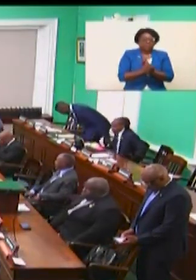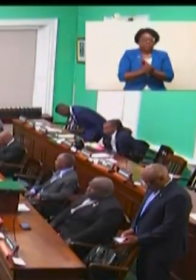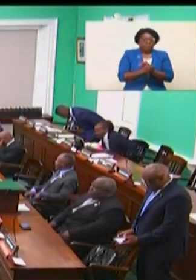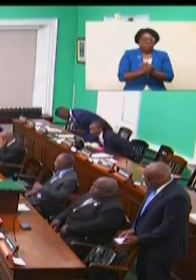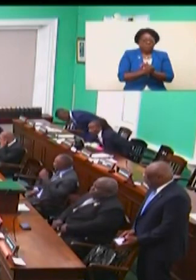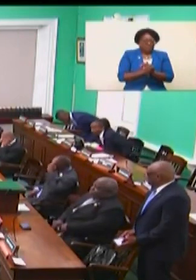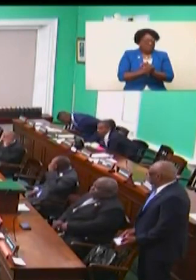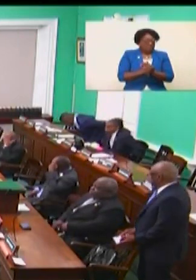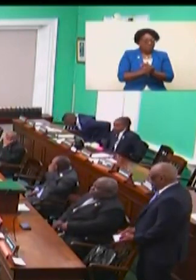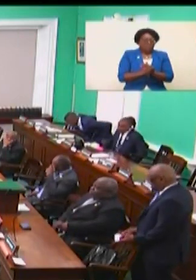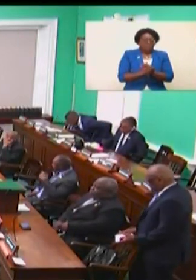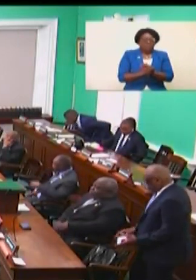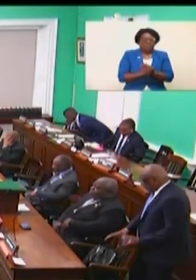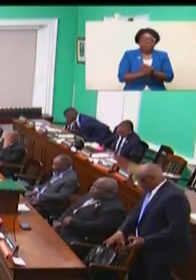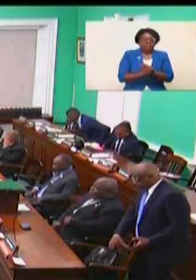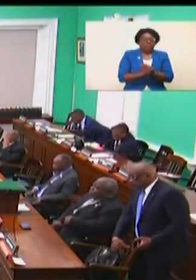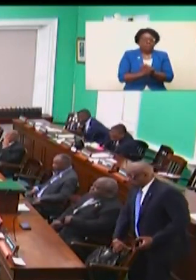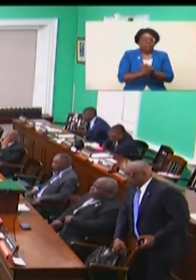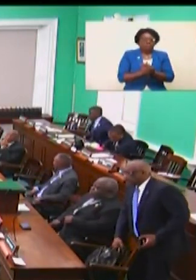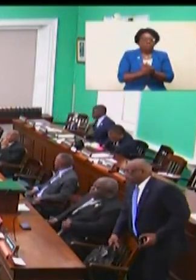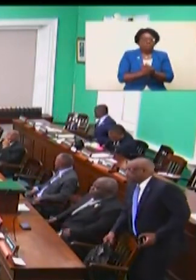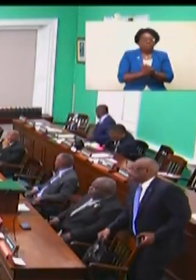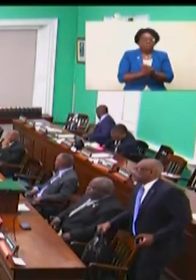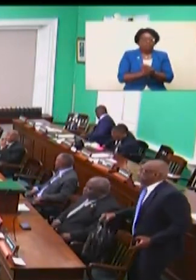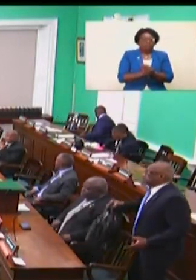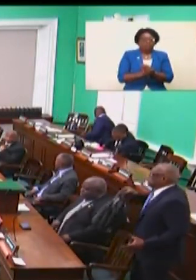Prashant, give me some water, please.